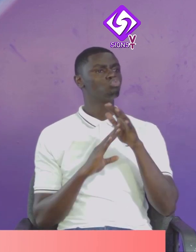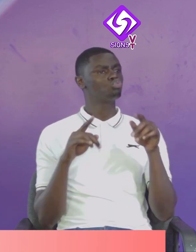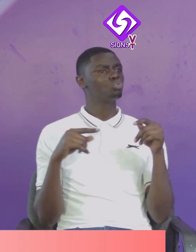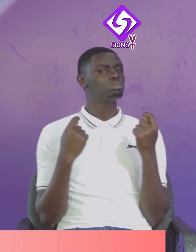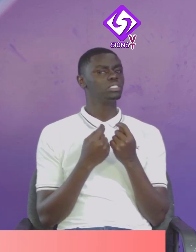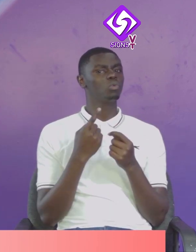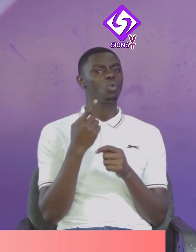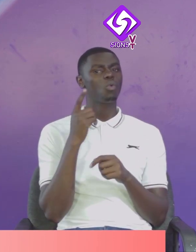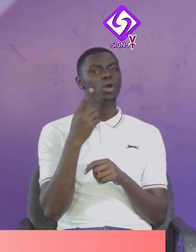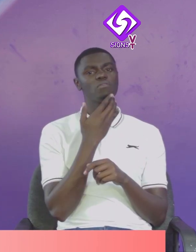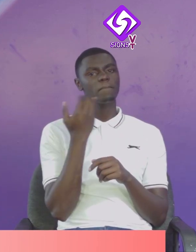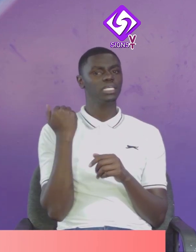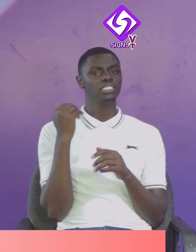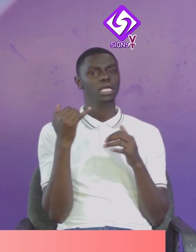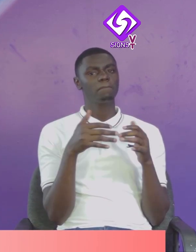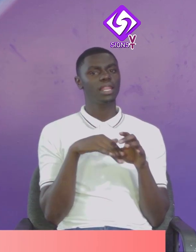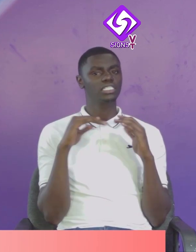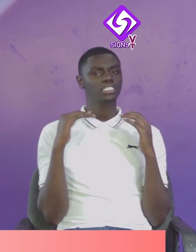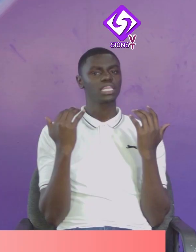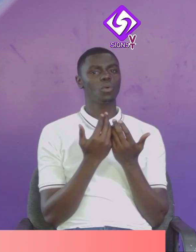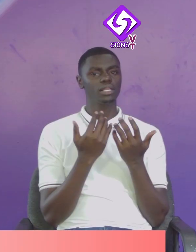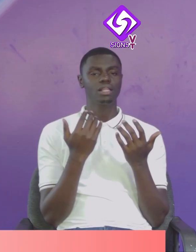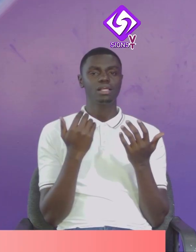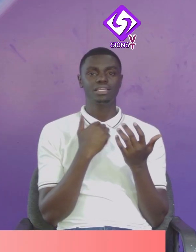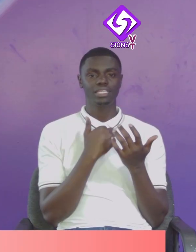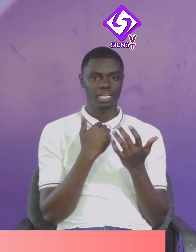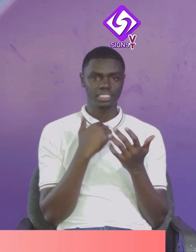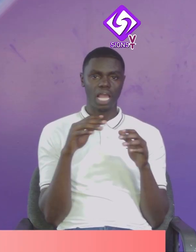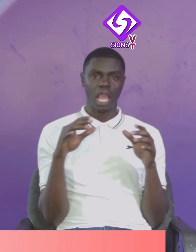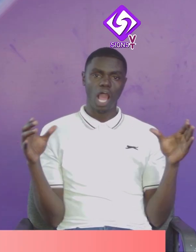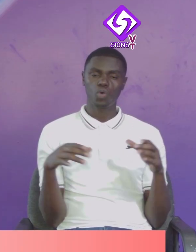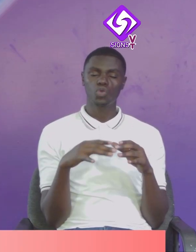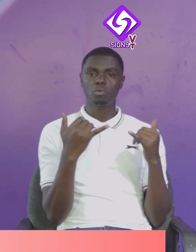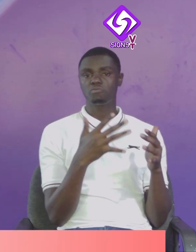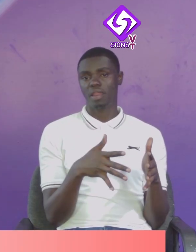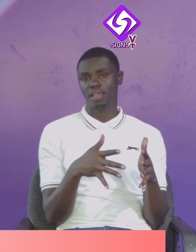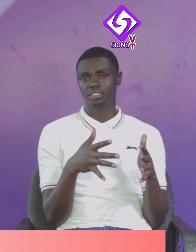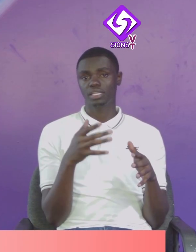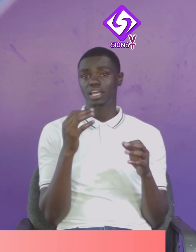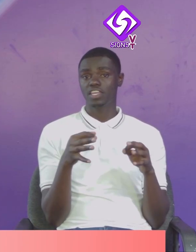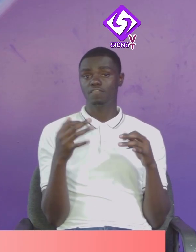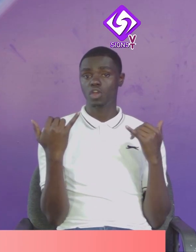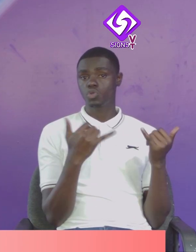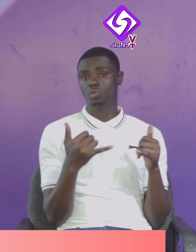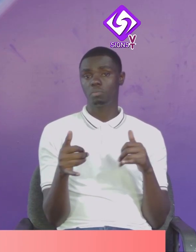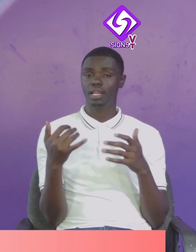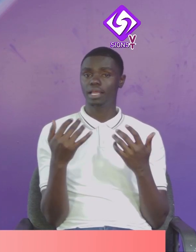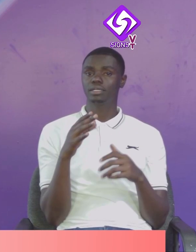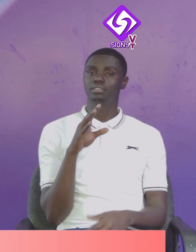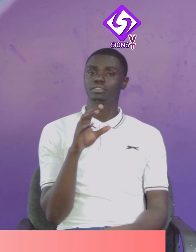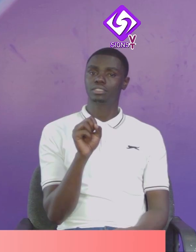of the best, considered one of the best players in the world. And he has this group of players, of course. When you play the likes of Bernardo Silva